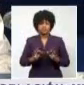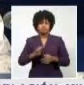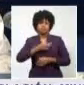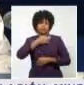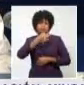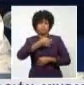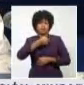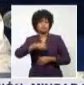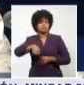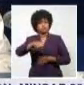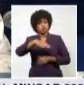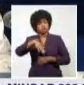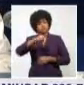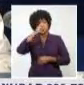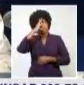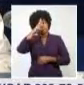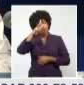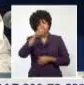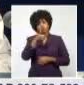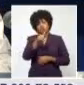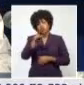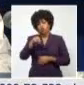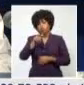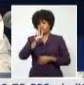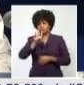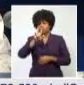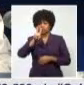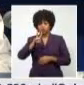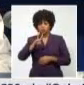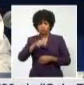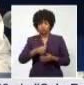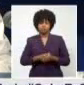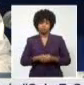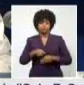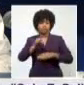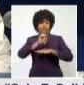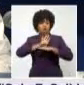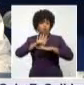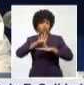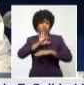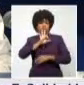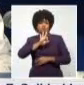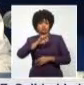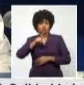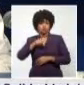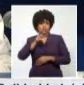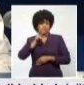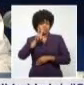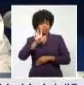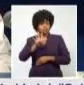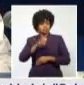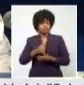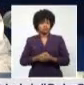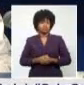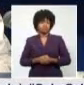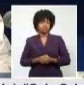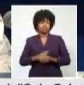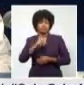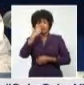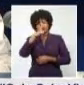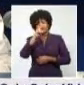always point to the situation of Mexico with 10.52, Ecuador